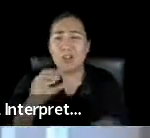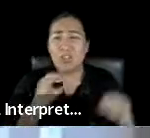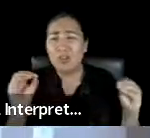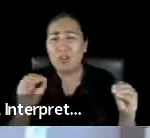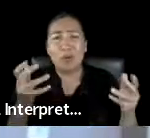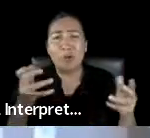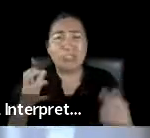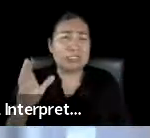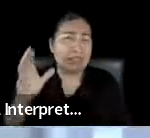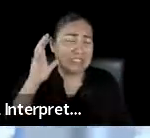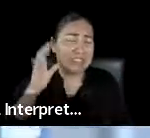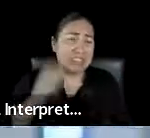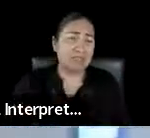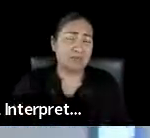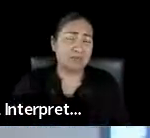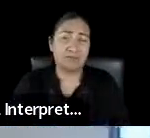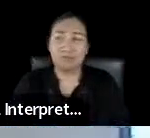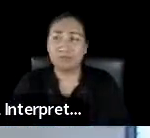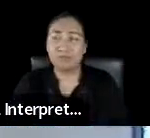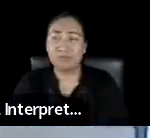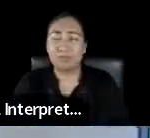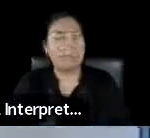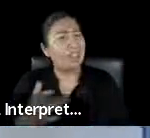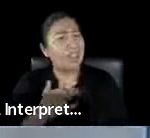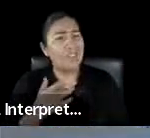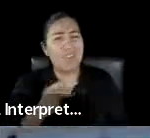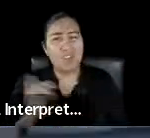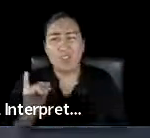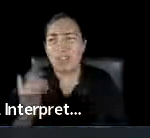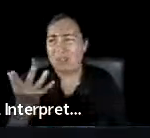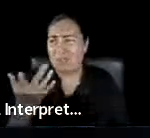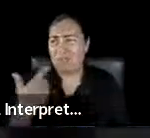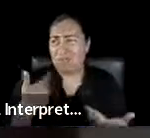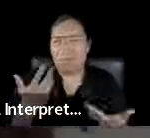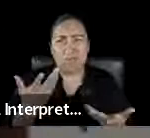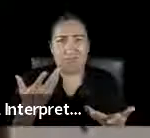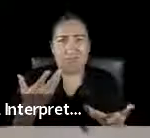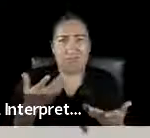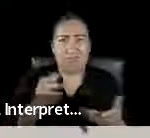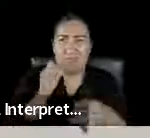to listen. Feel like I don't matter.